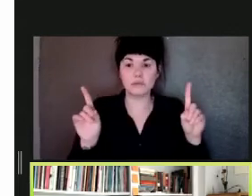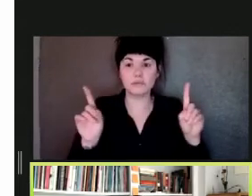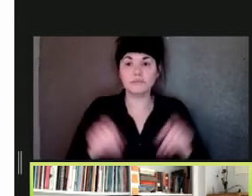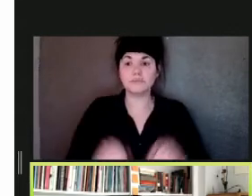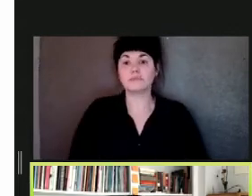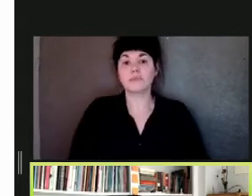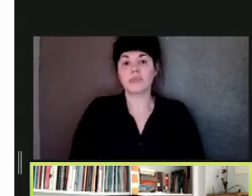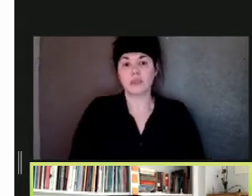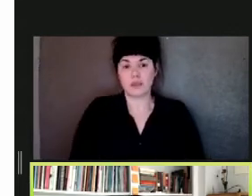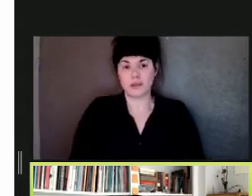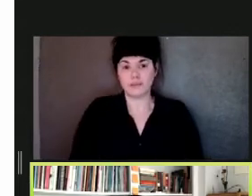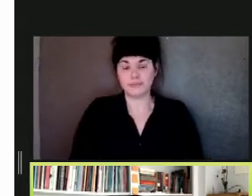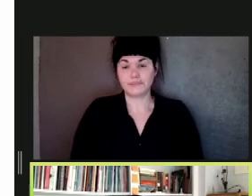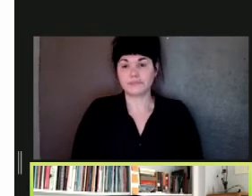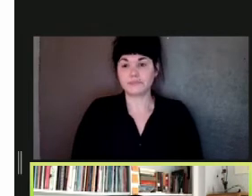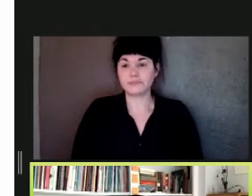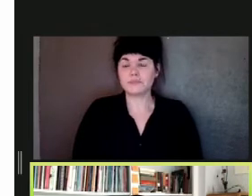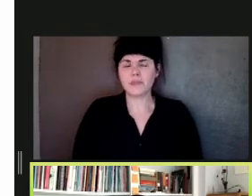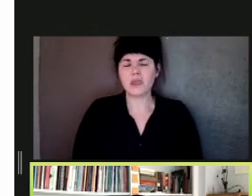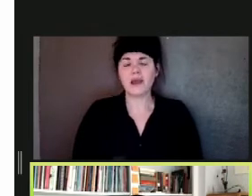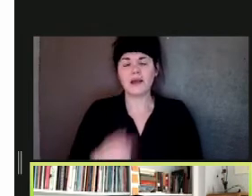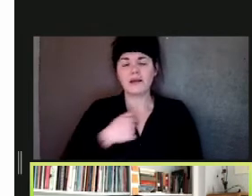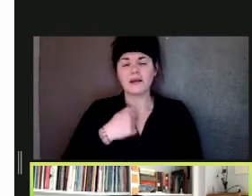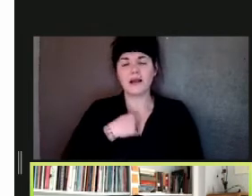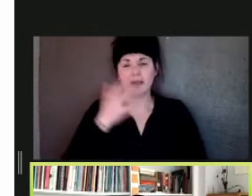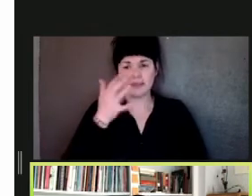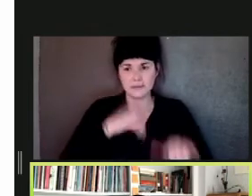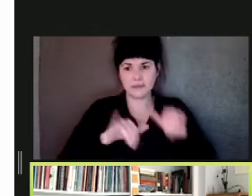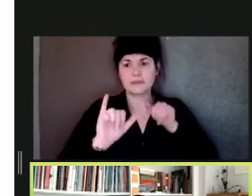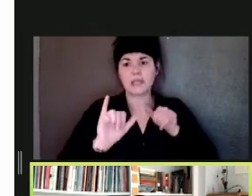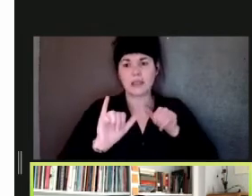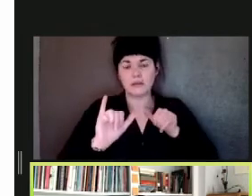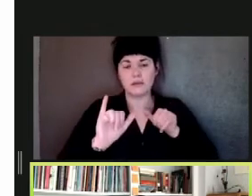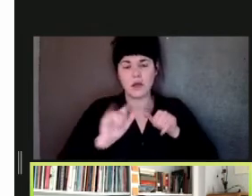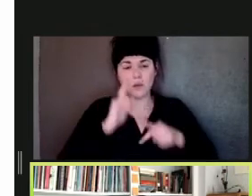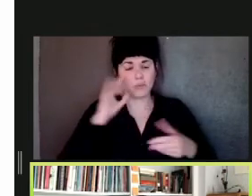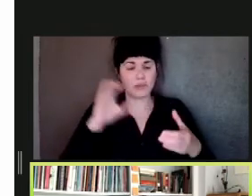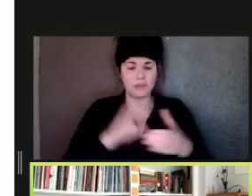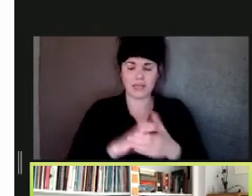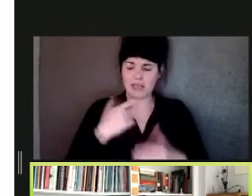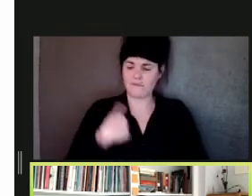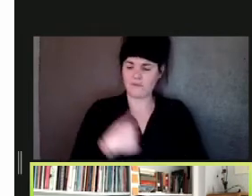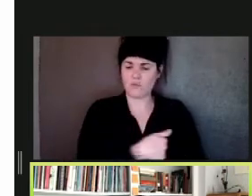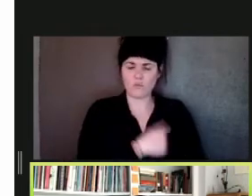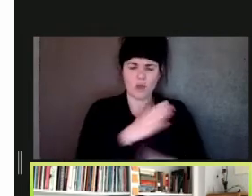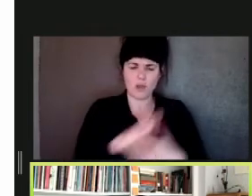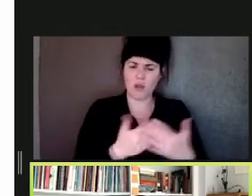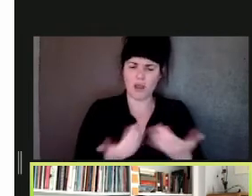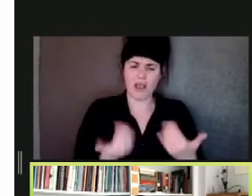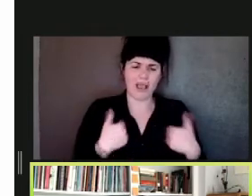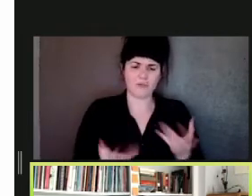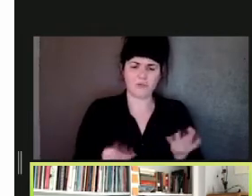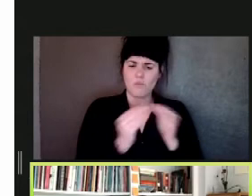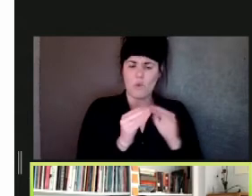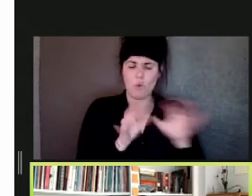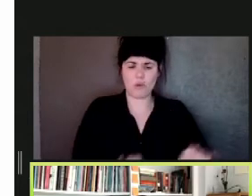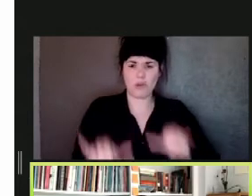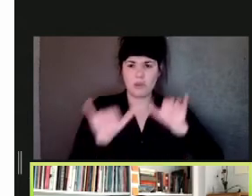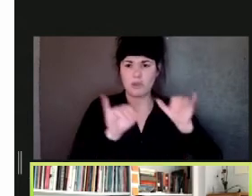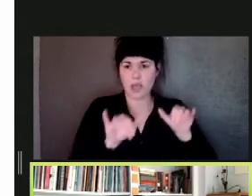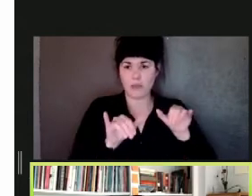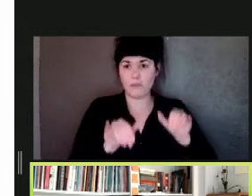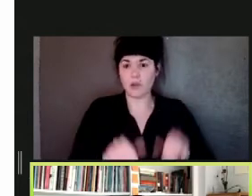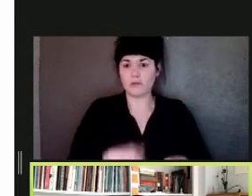all have more in common with each other than different, such as concern for our own health, the health of those we